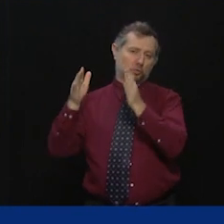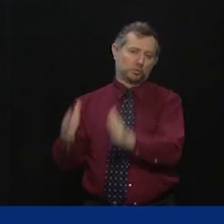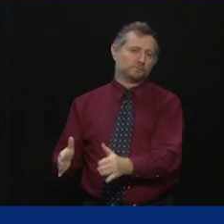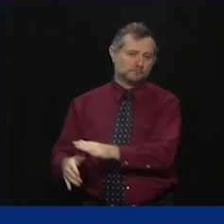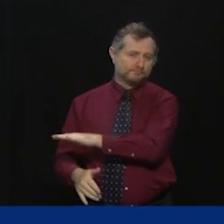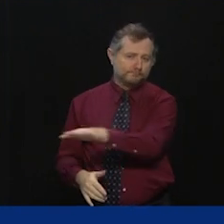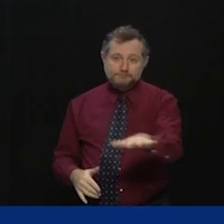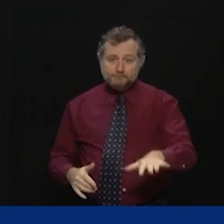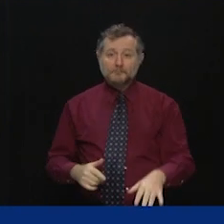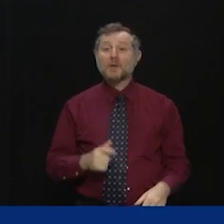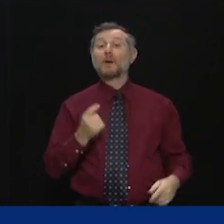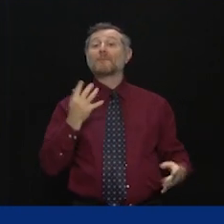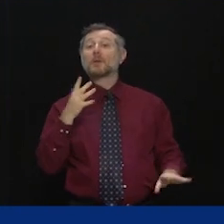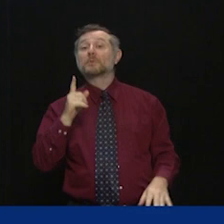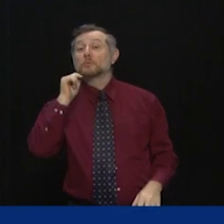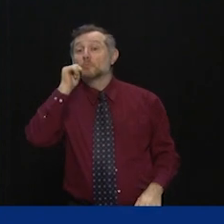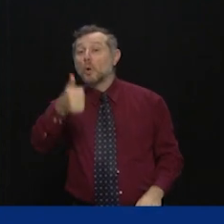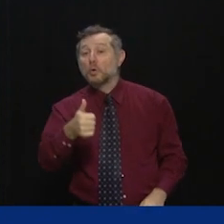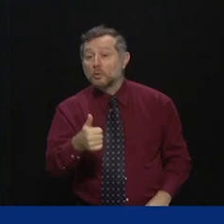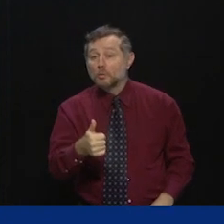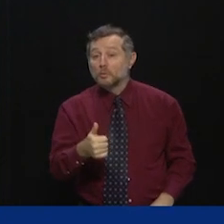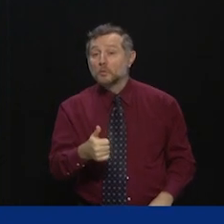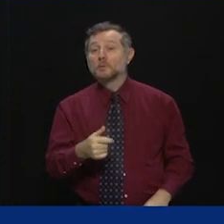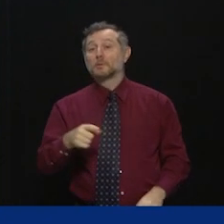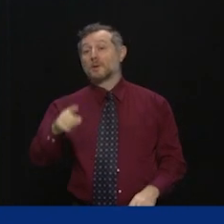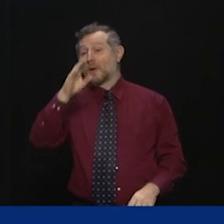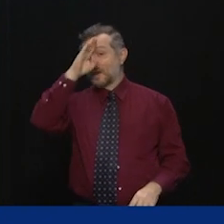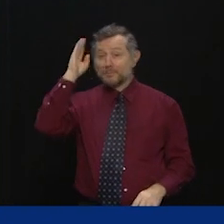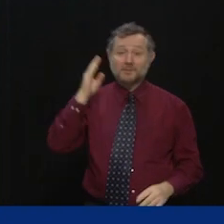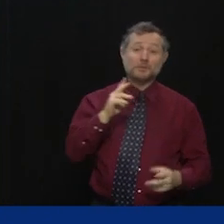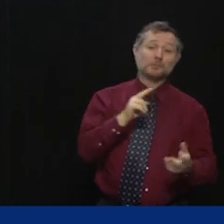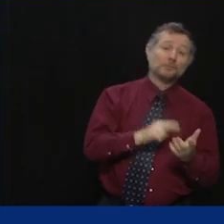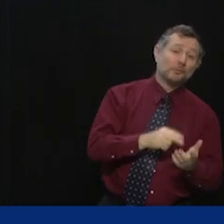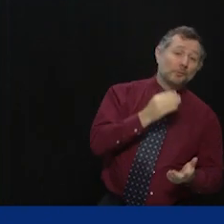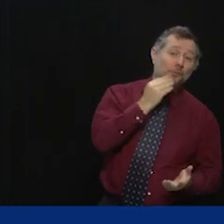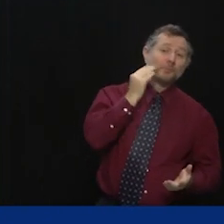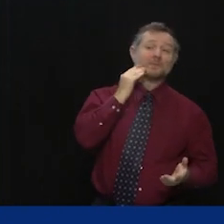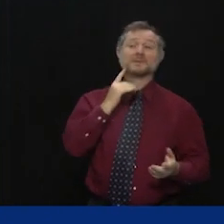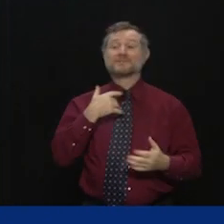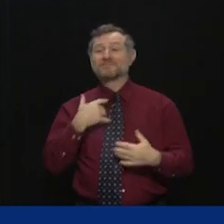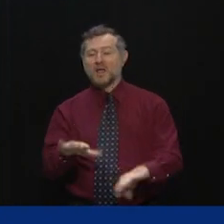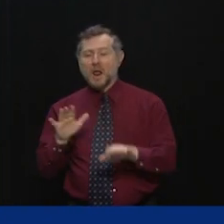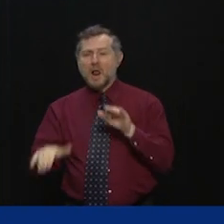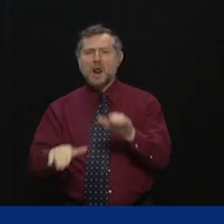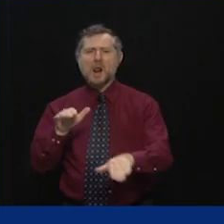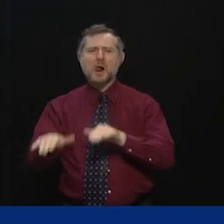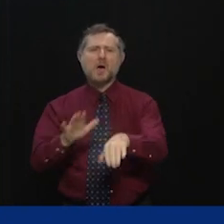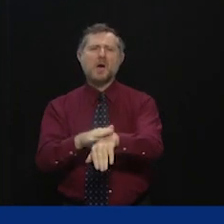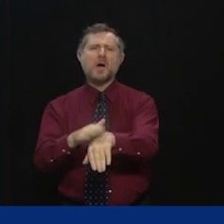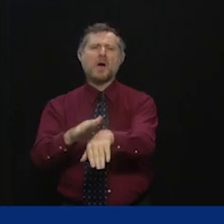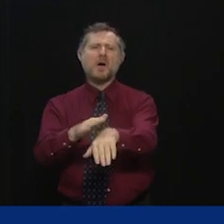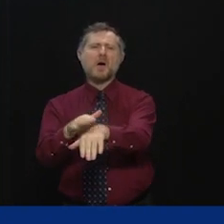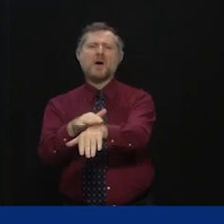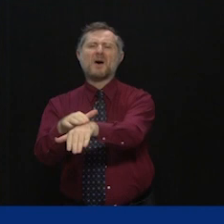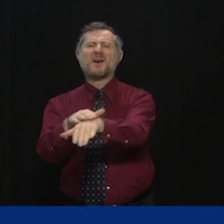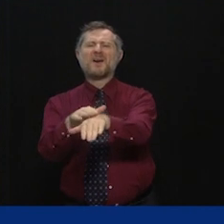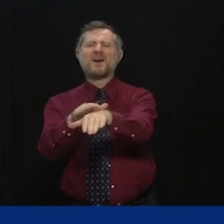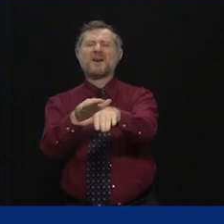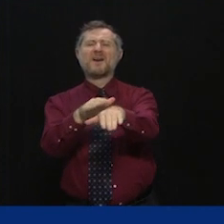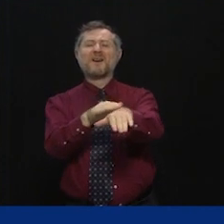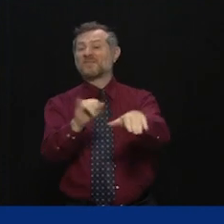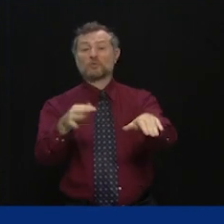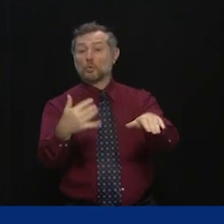going to happen tomorrow is that these hospitals and nursing homes who've had warning that this is going to happen will be working with